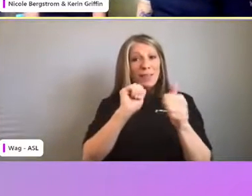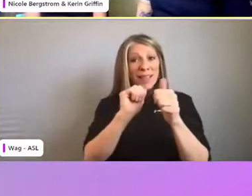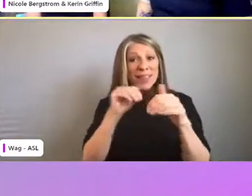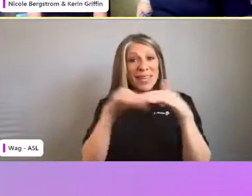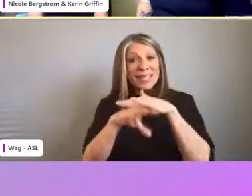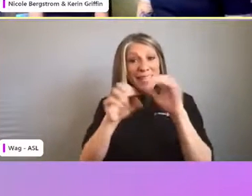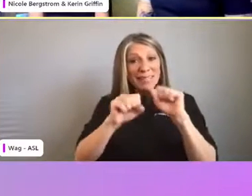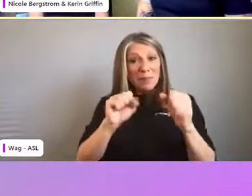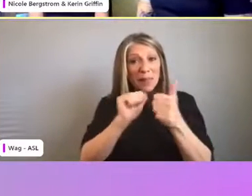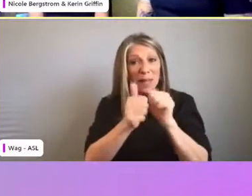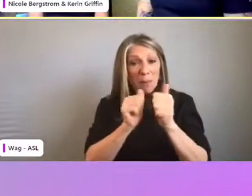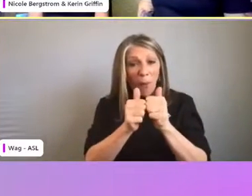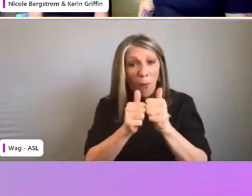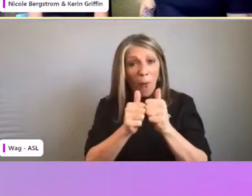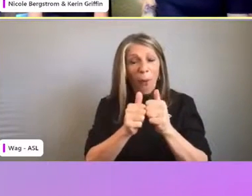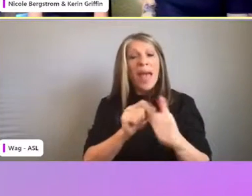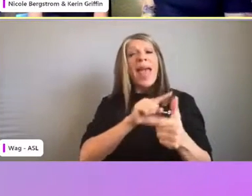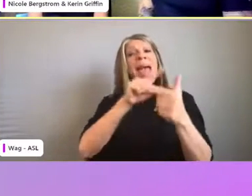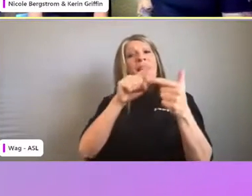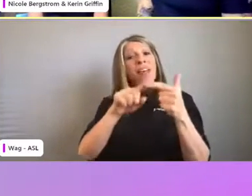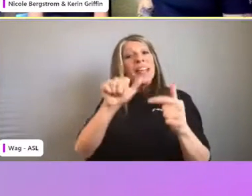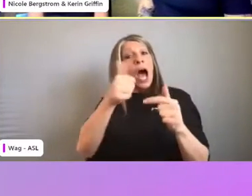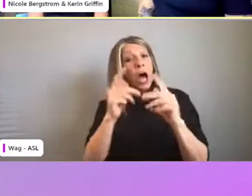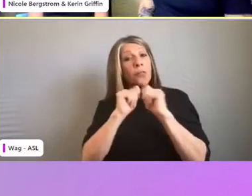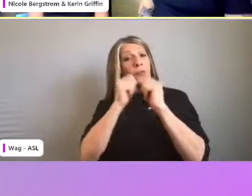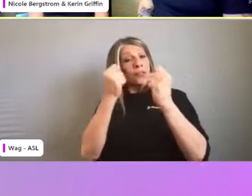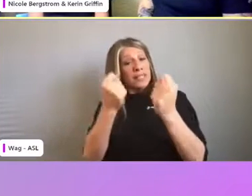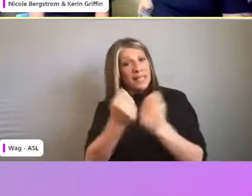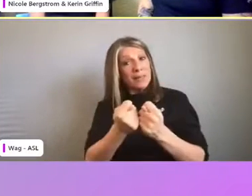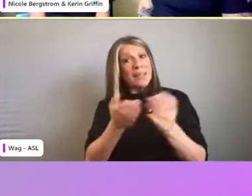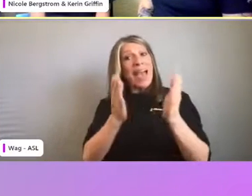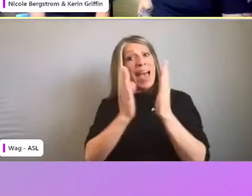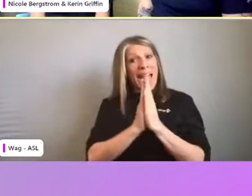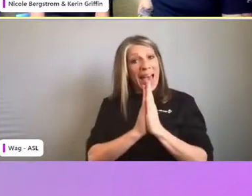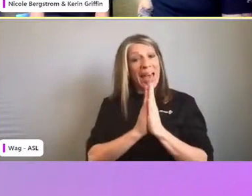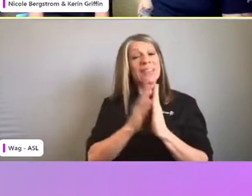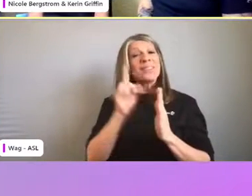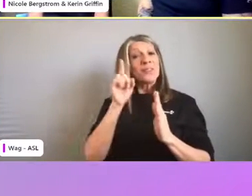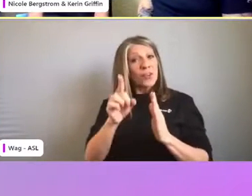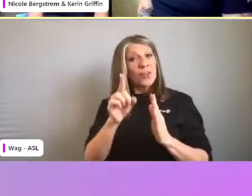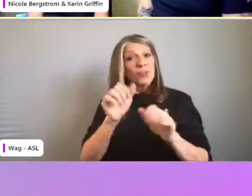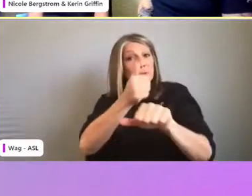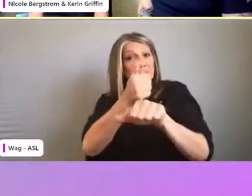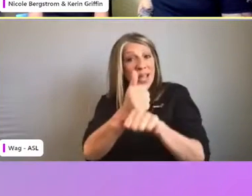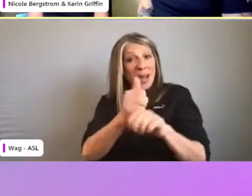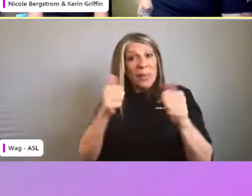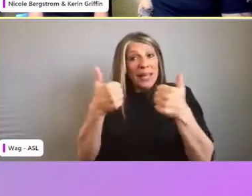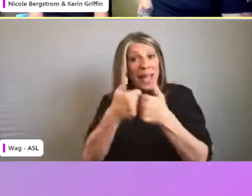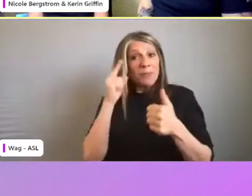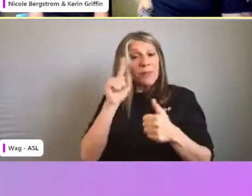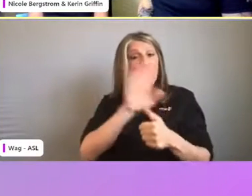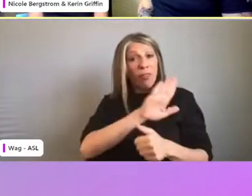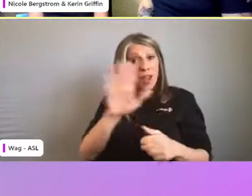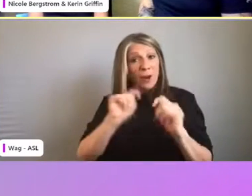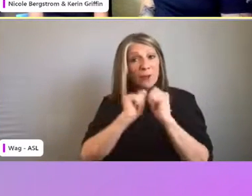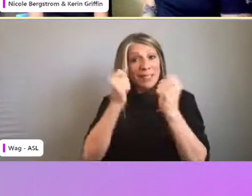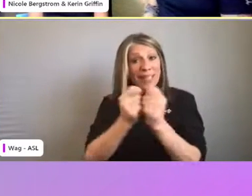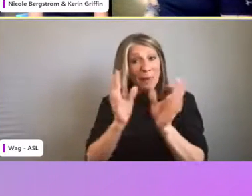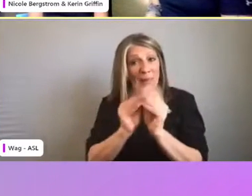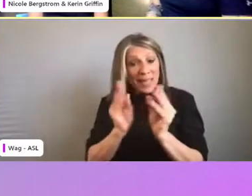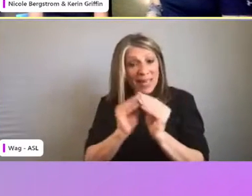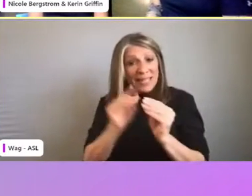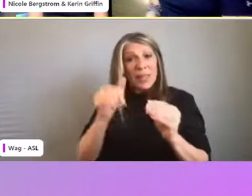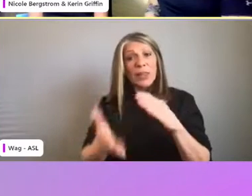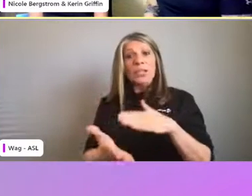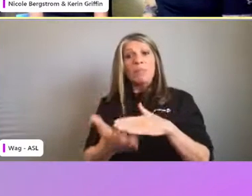resulted in other agile teams requesting that we run the game for their team meetings. And just this morning, remember, as we